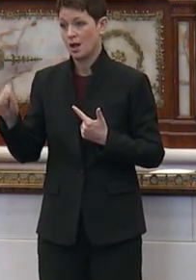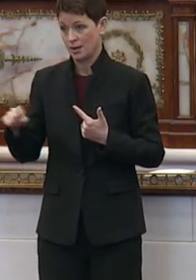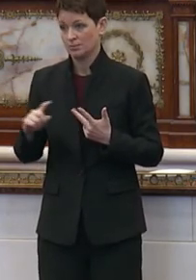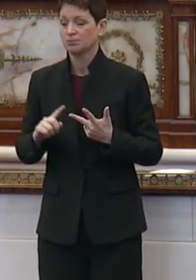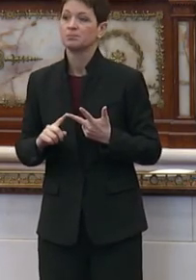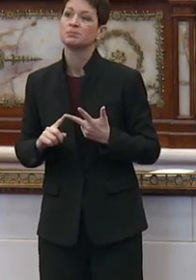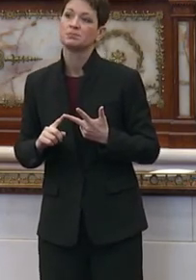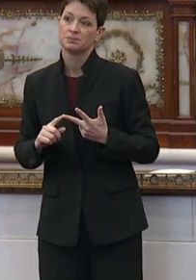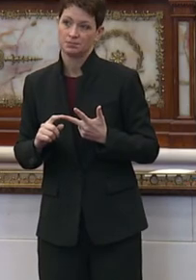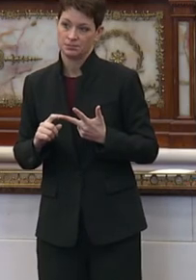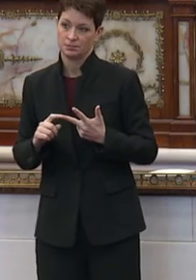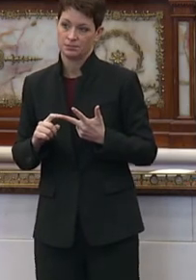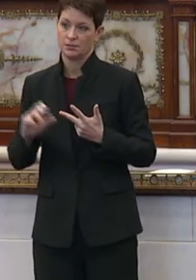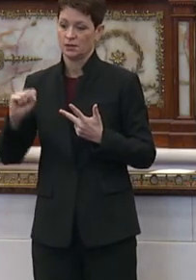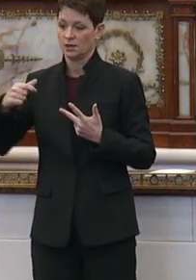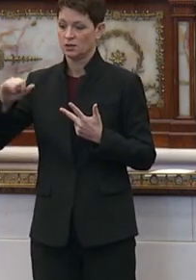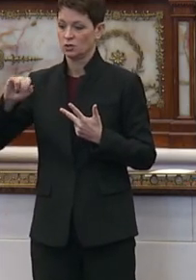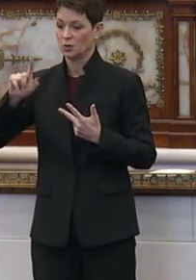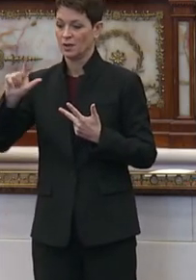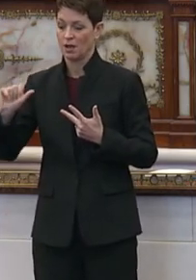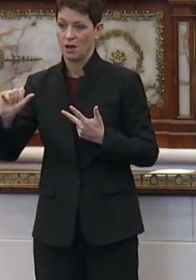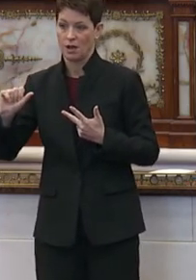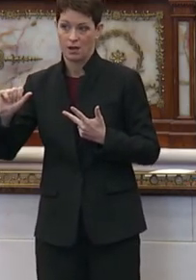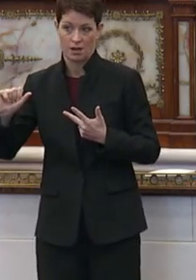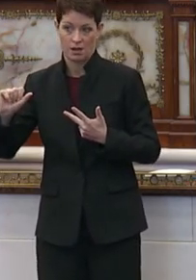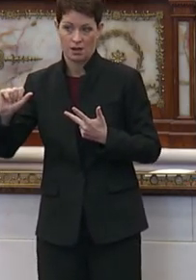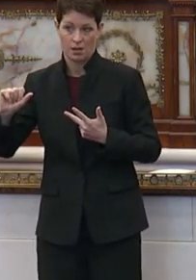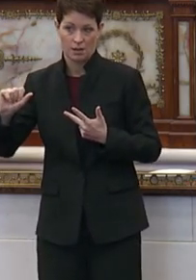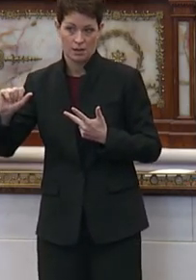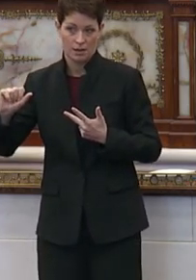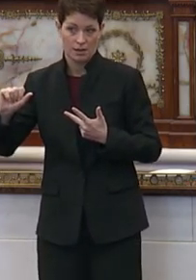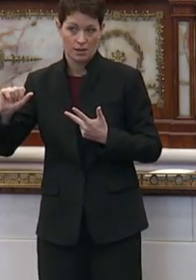Aye. Councilman Squilla?